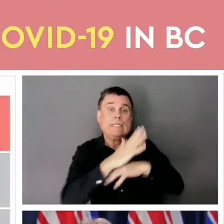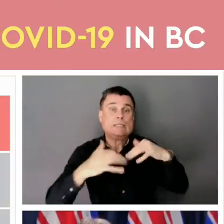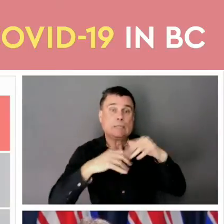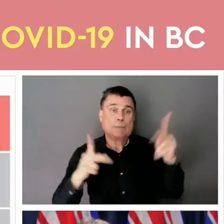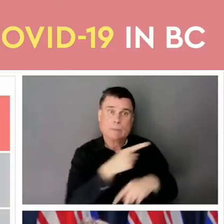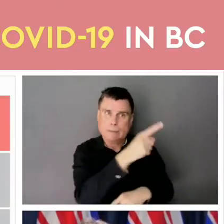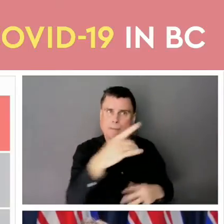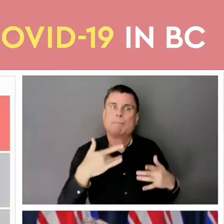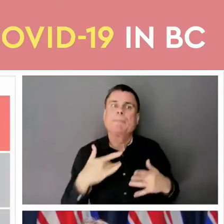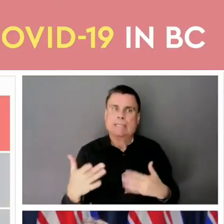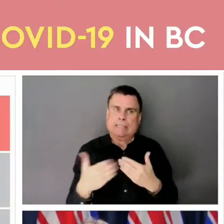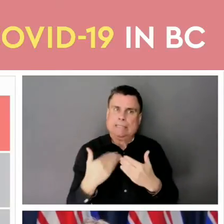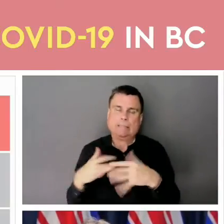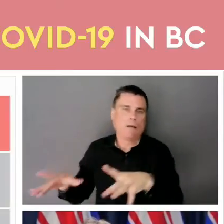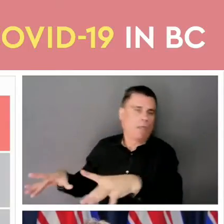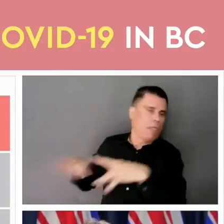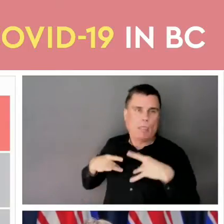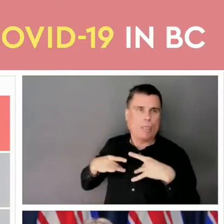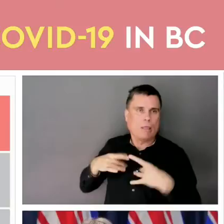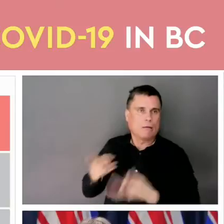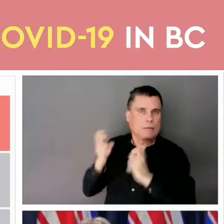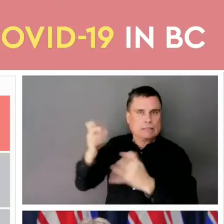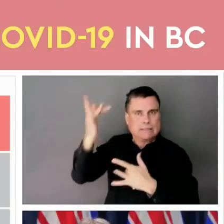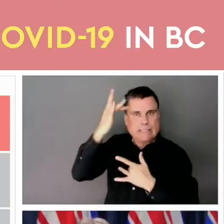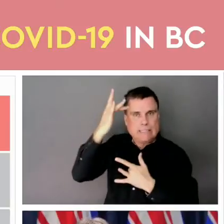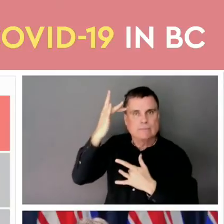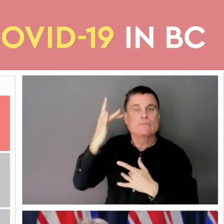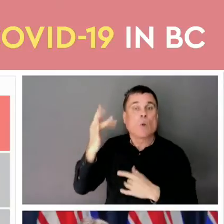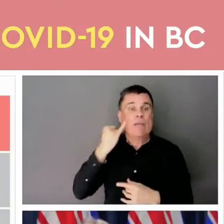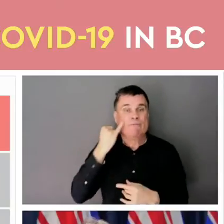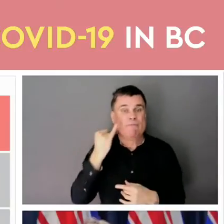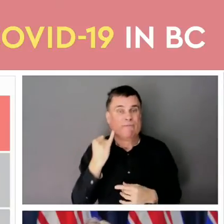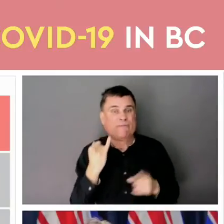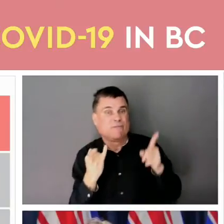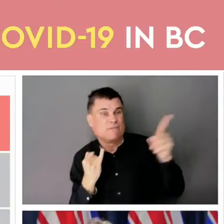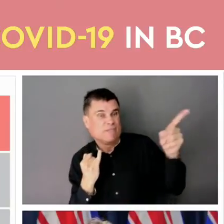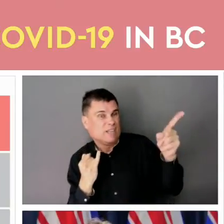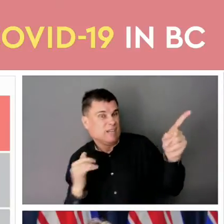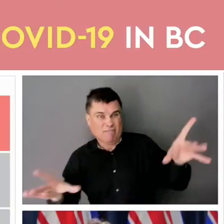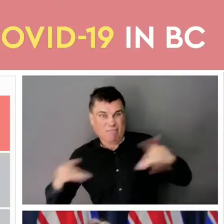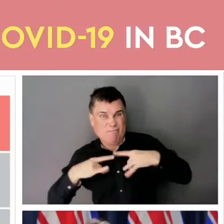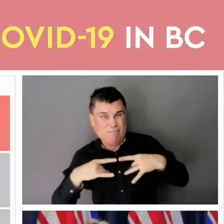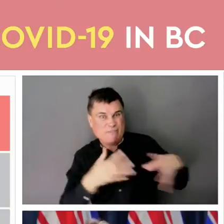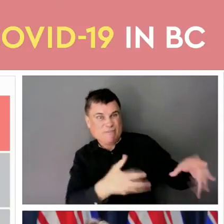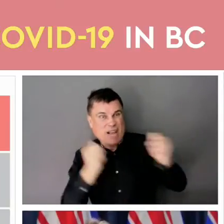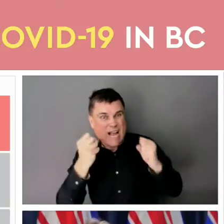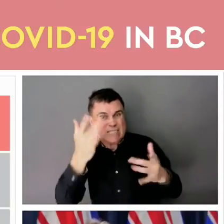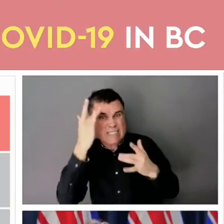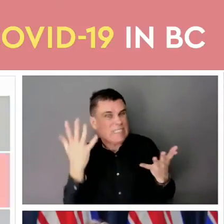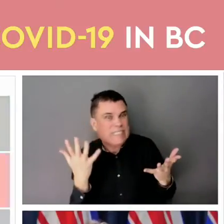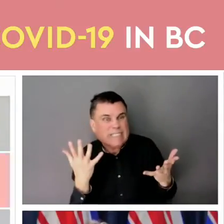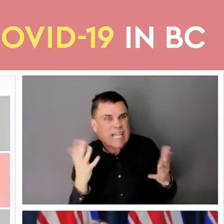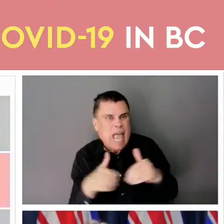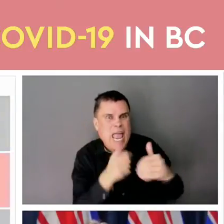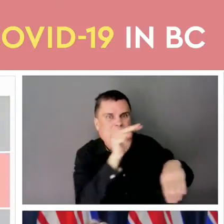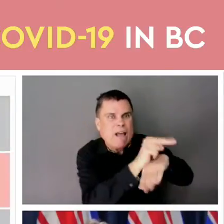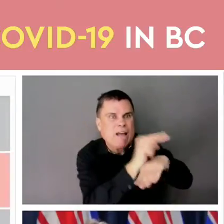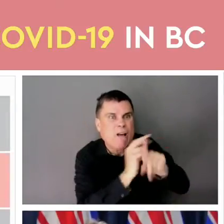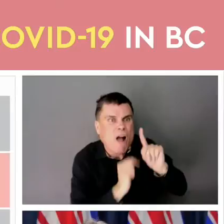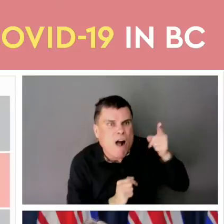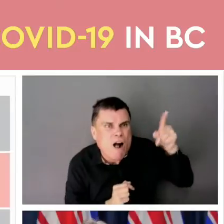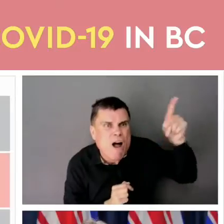communities and become ill, it is a logistical challenge to ensure that they get to safety.